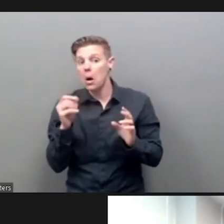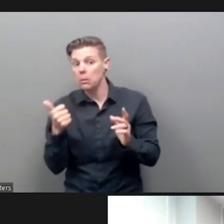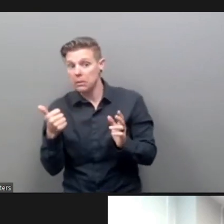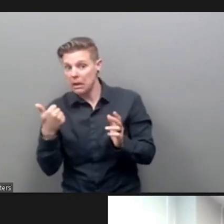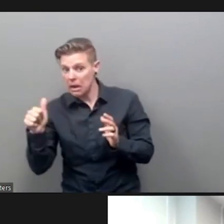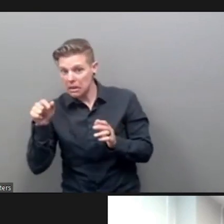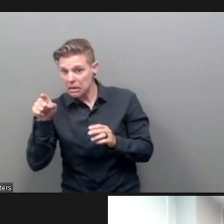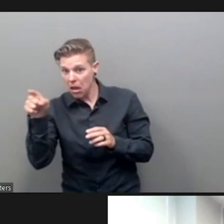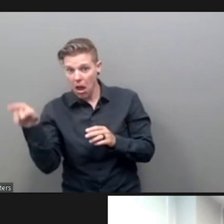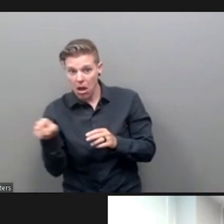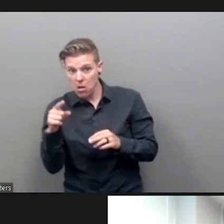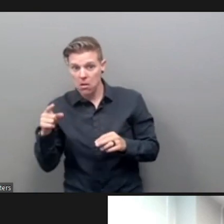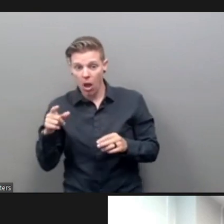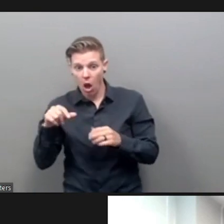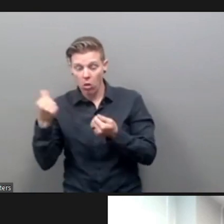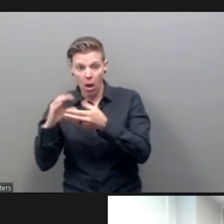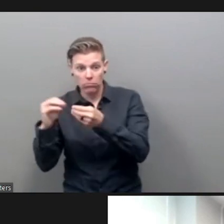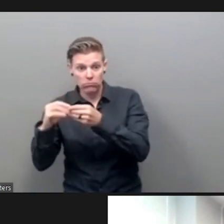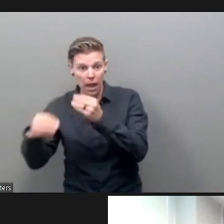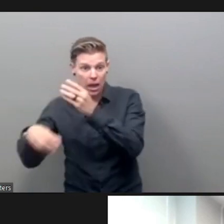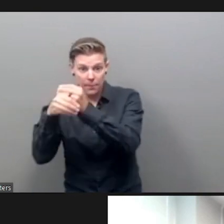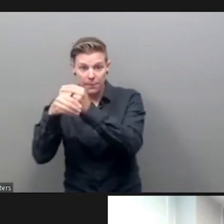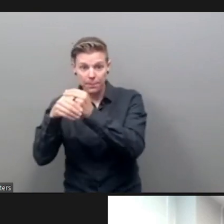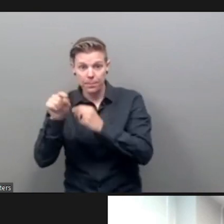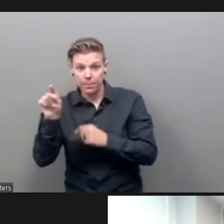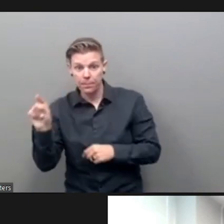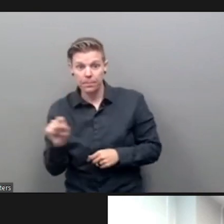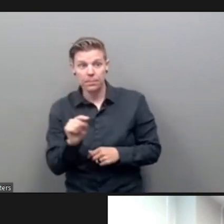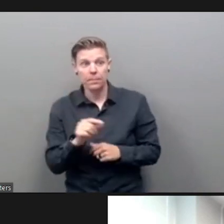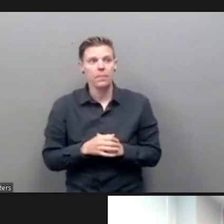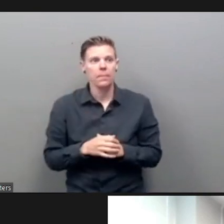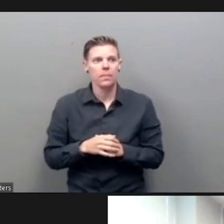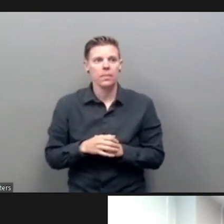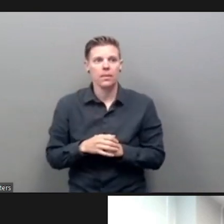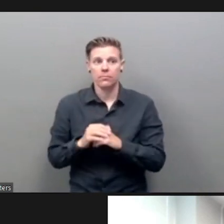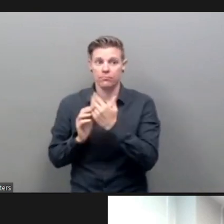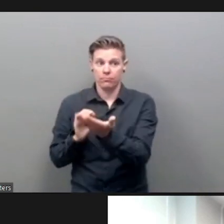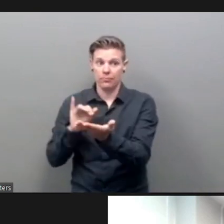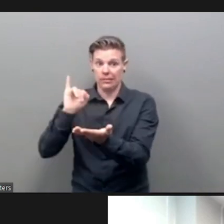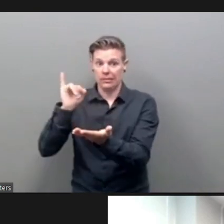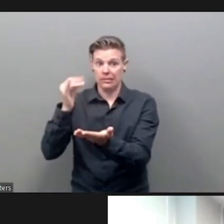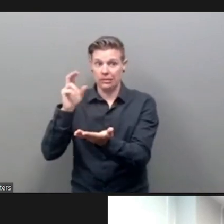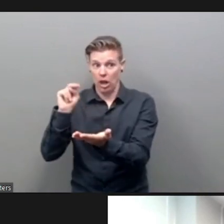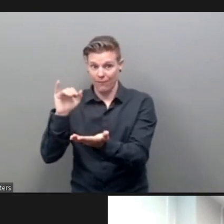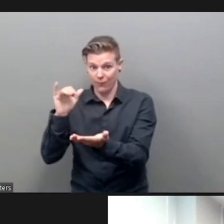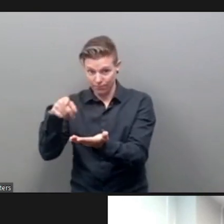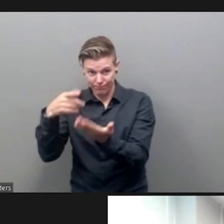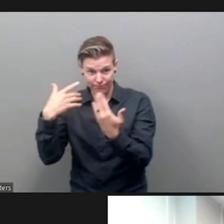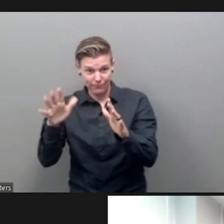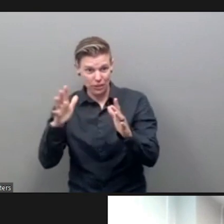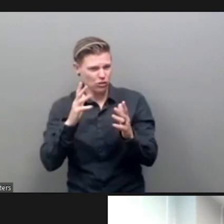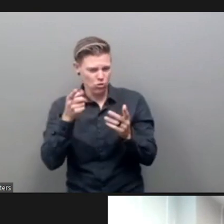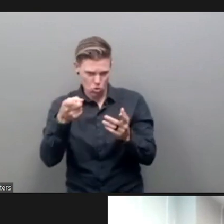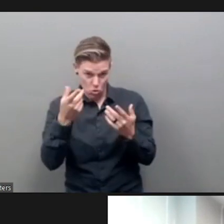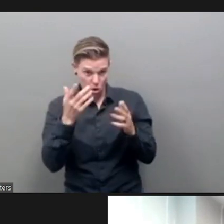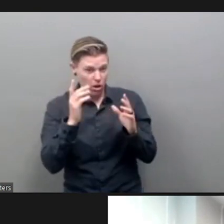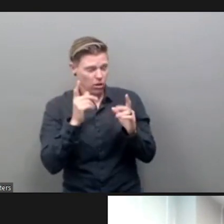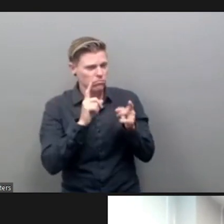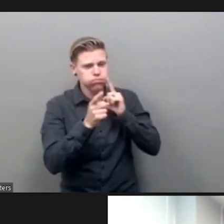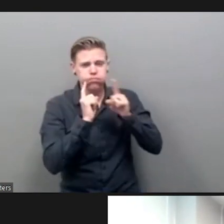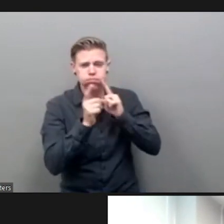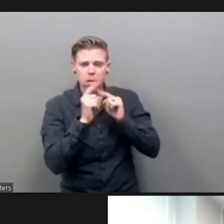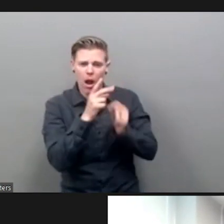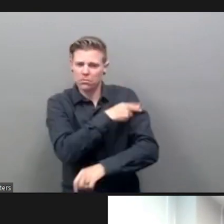on what you think is going to happen, because you are the one who talks to these hospitals on the phone and your team does and tells them, no, we don't have a